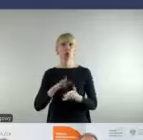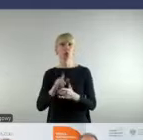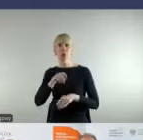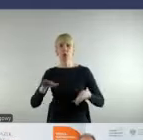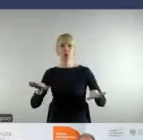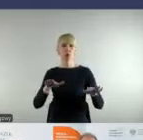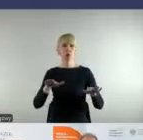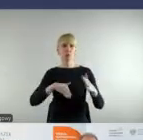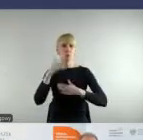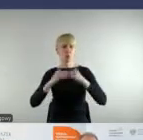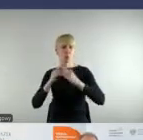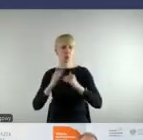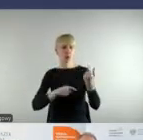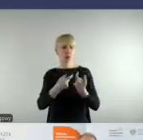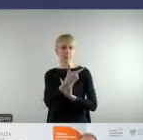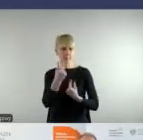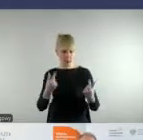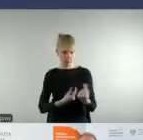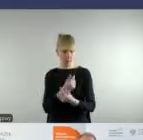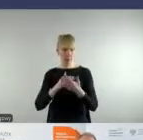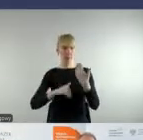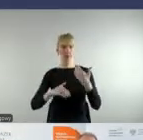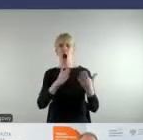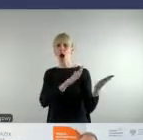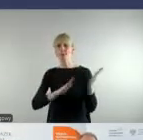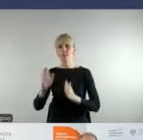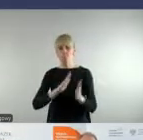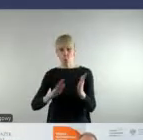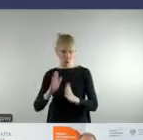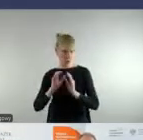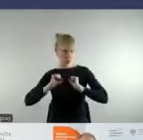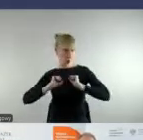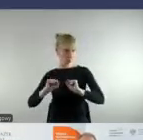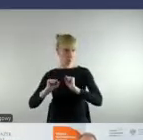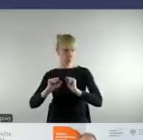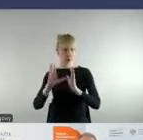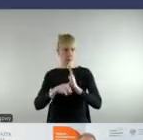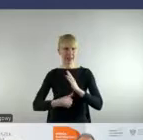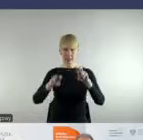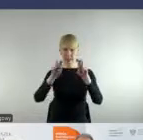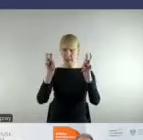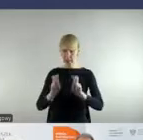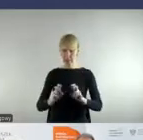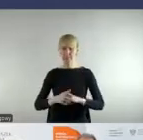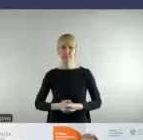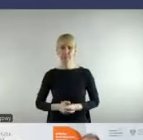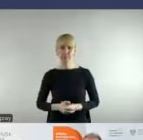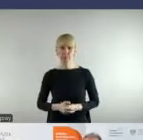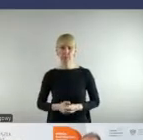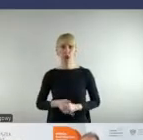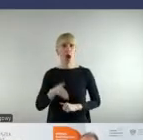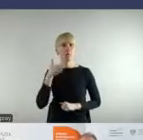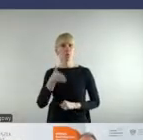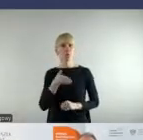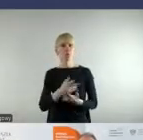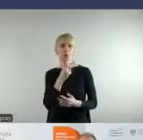I would like to invite you to see how broadly this partnership is built, is created to build this